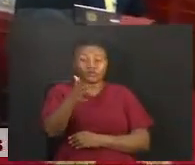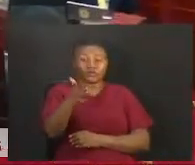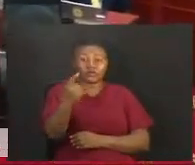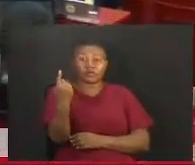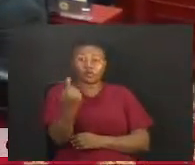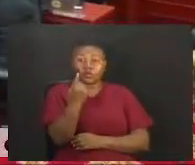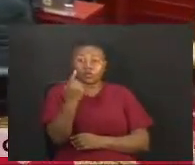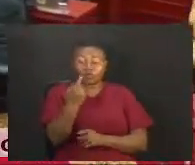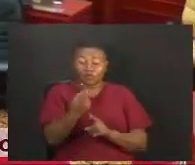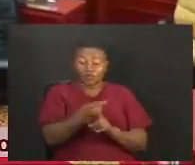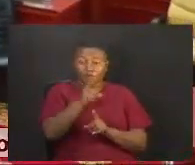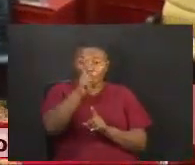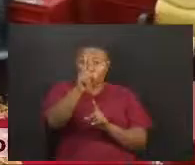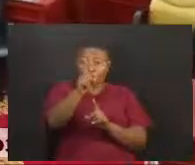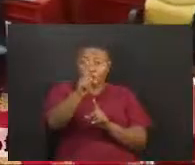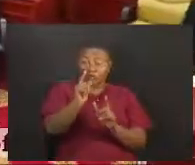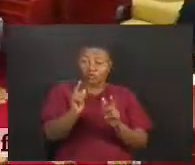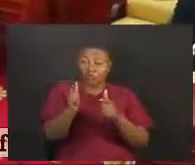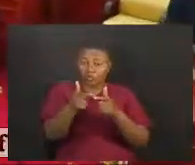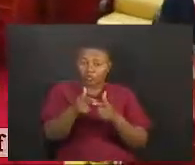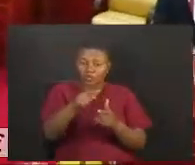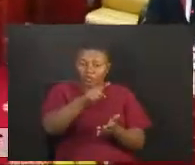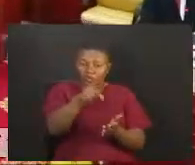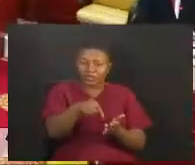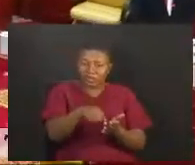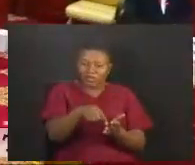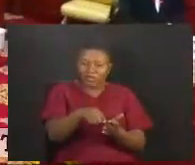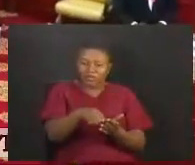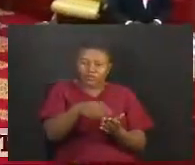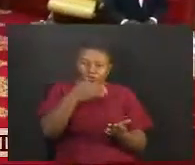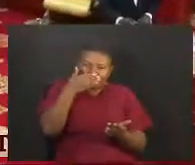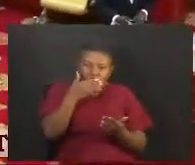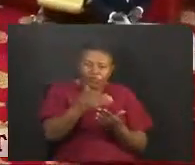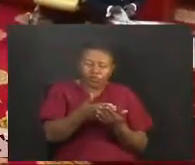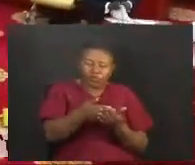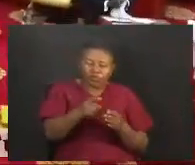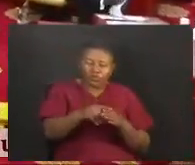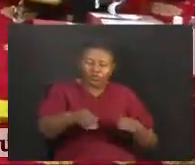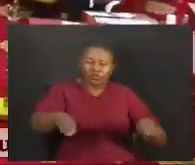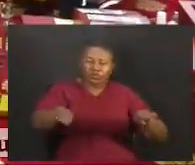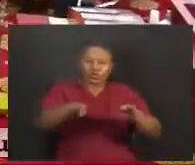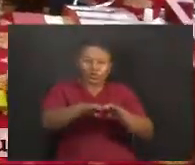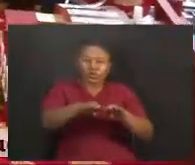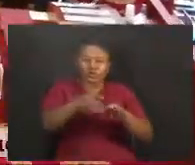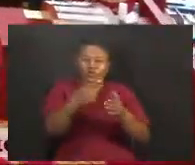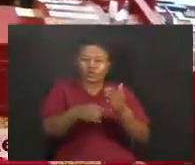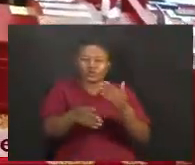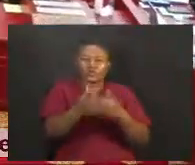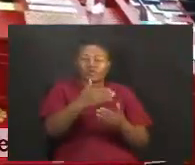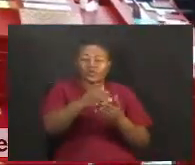one source, and this is enough to close the gap from the taxes we have removed today.